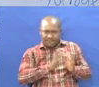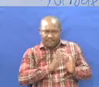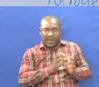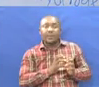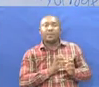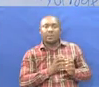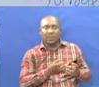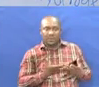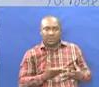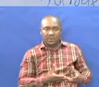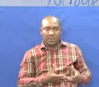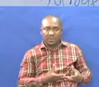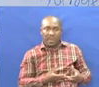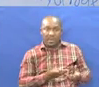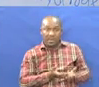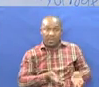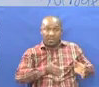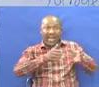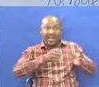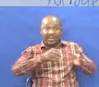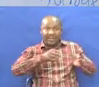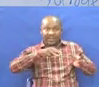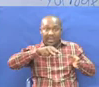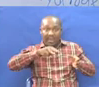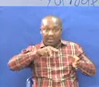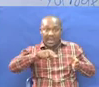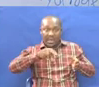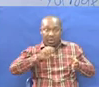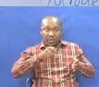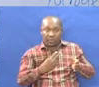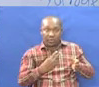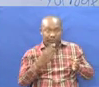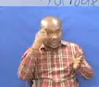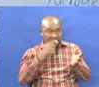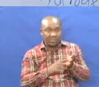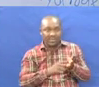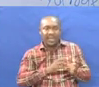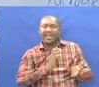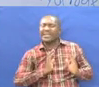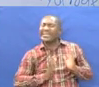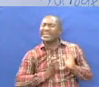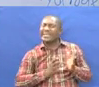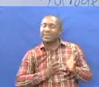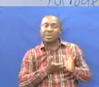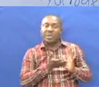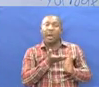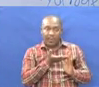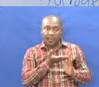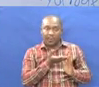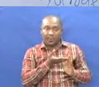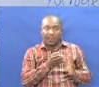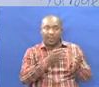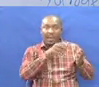of manganese 4 oxide in the flat bottom the flask is to speed up the decomposition of hydrogen